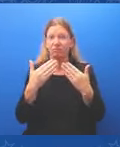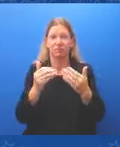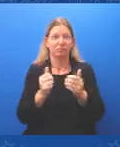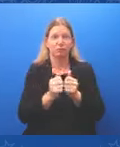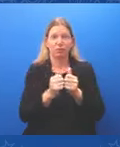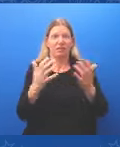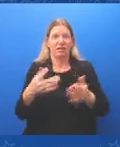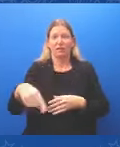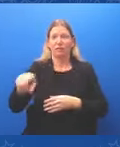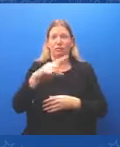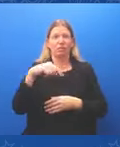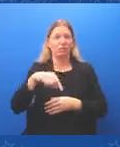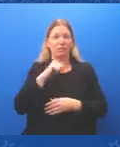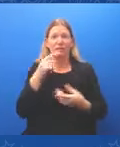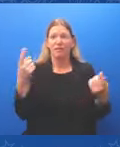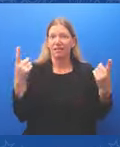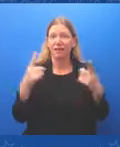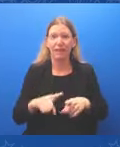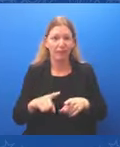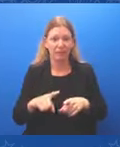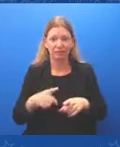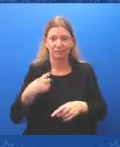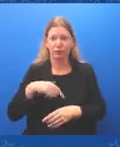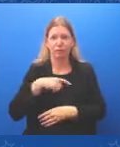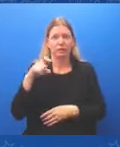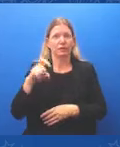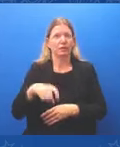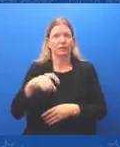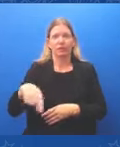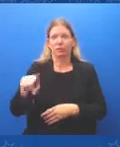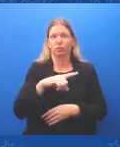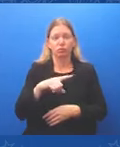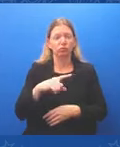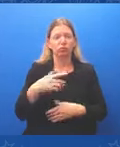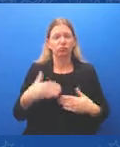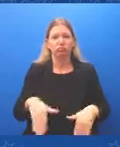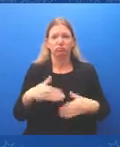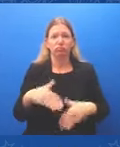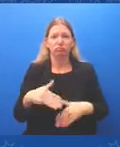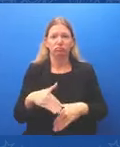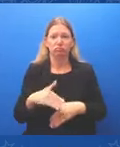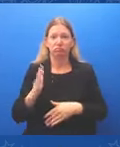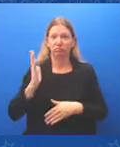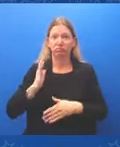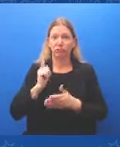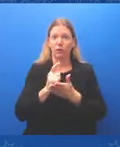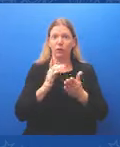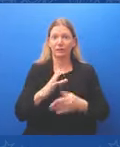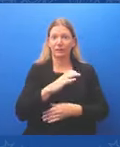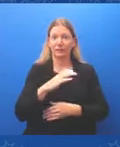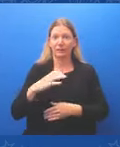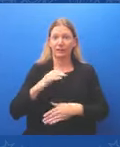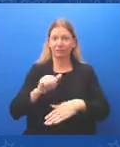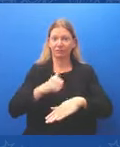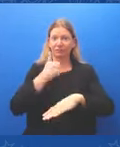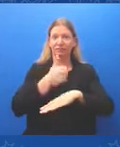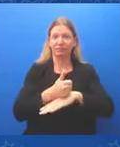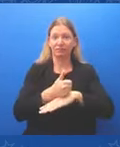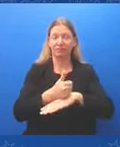badly. You know, as the Lawyers Committee was being established, another kind of planning was going on in June